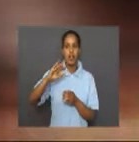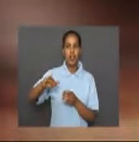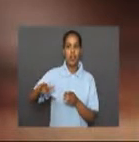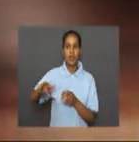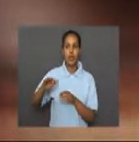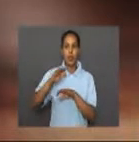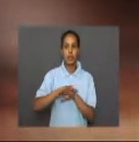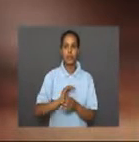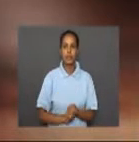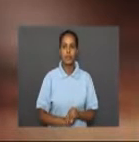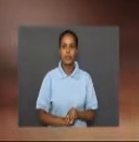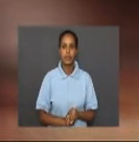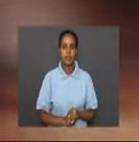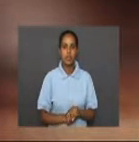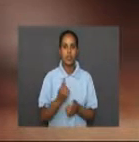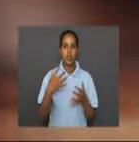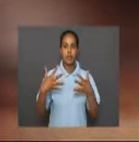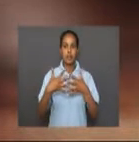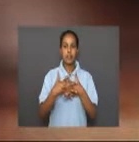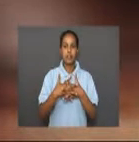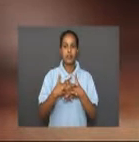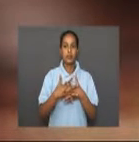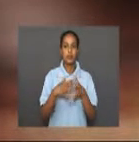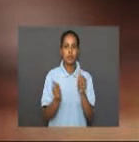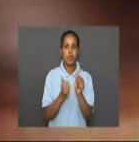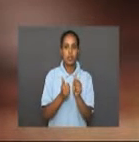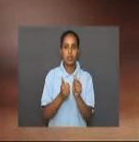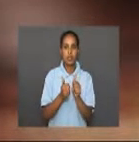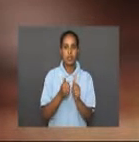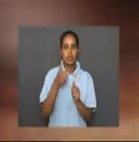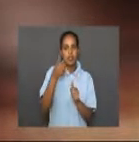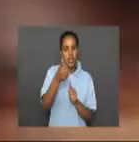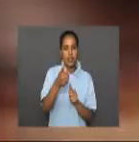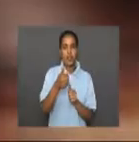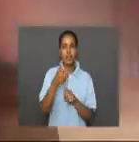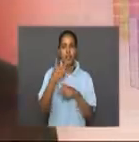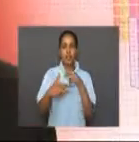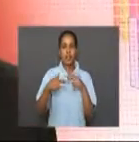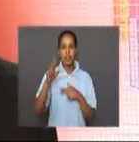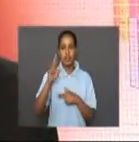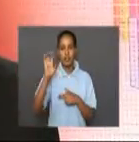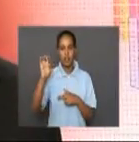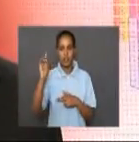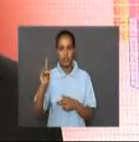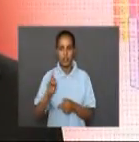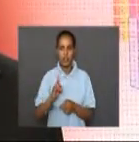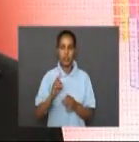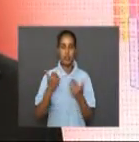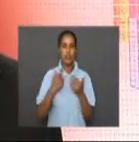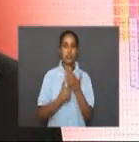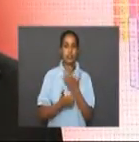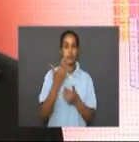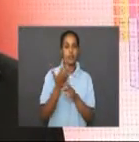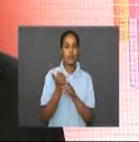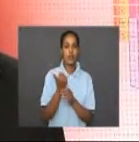Lead is a bluish-gray metal when it is freshly cut, but it